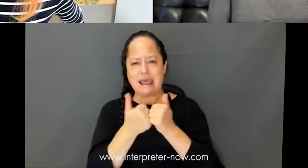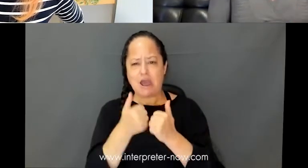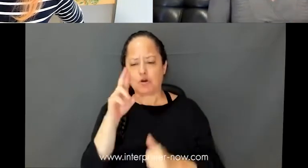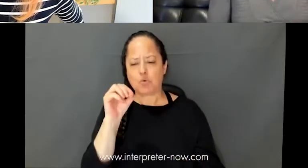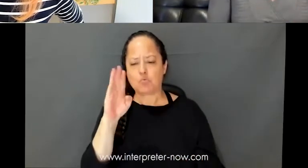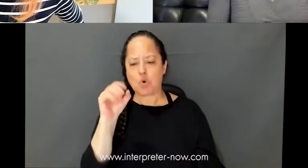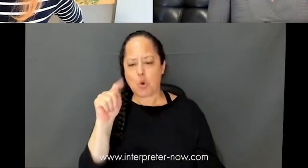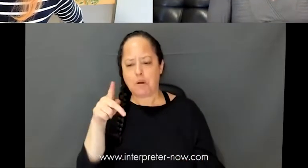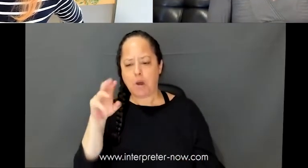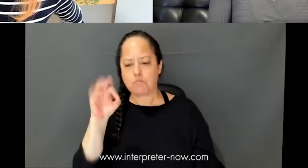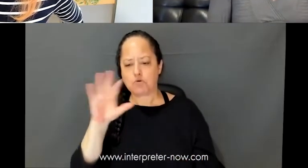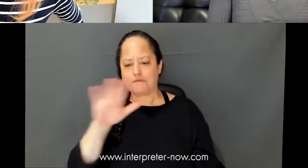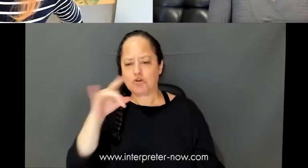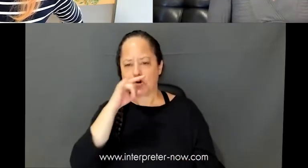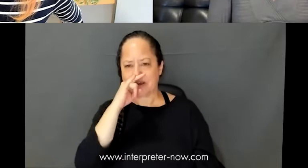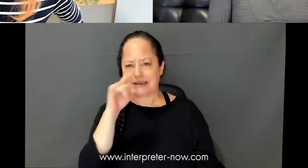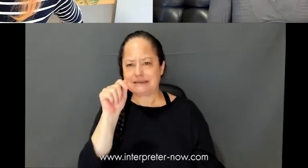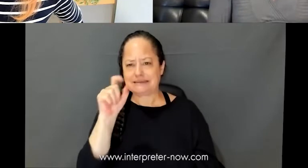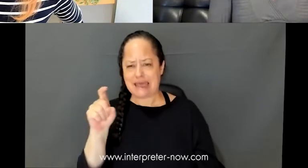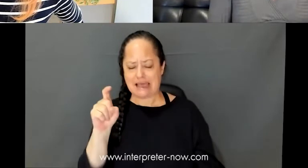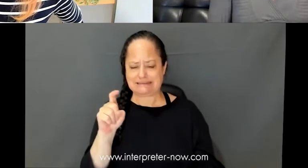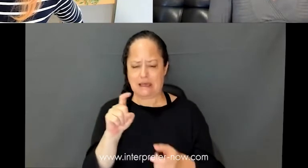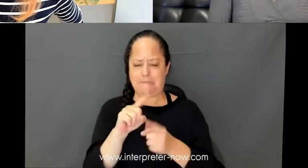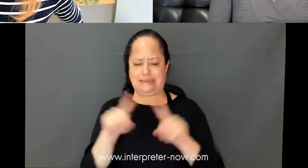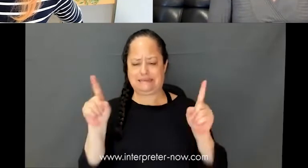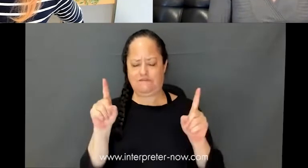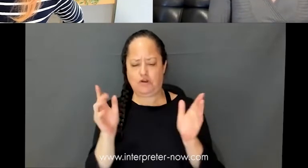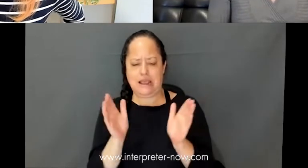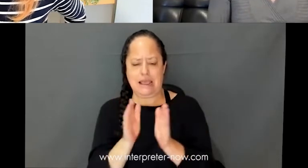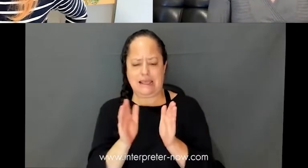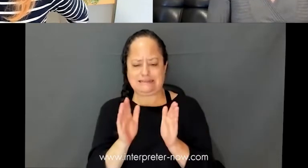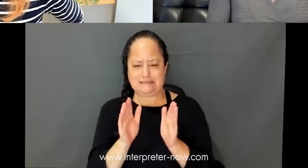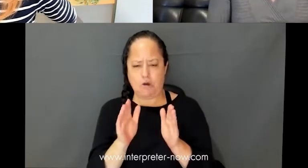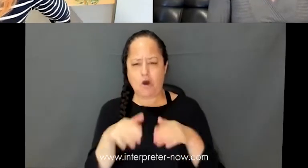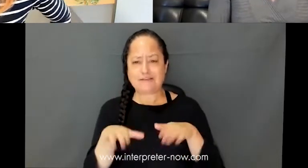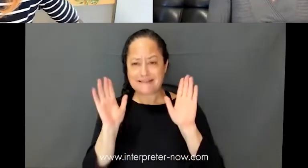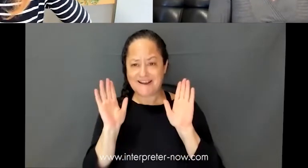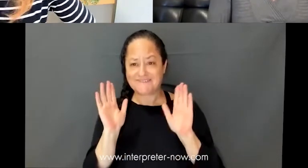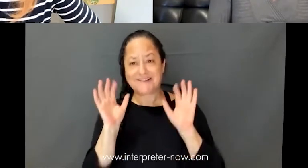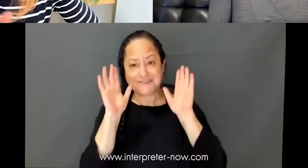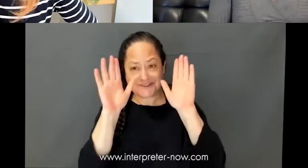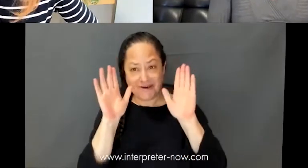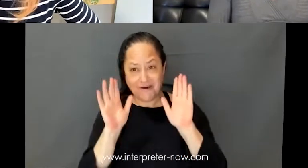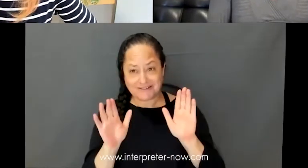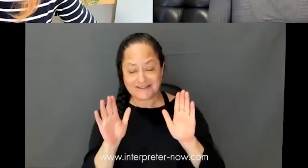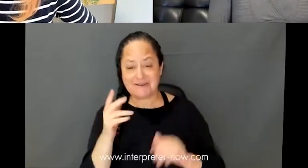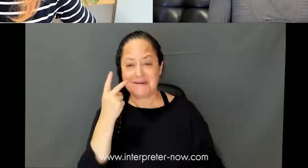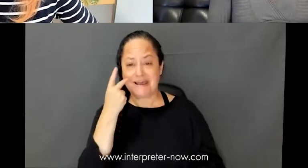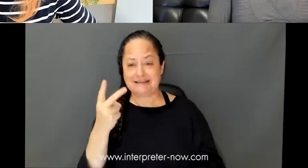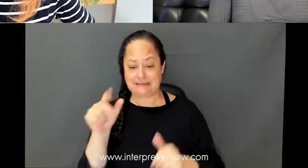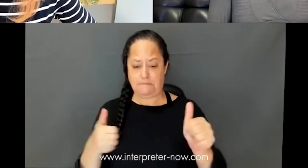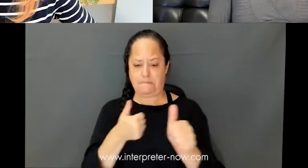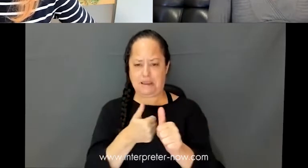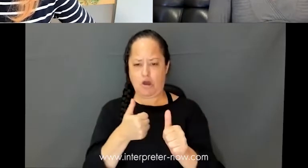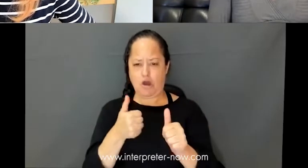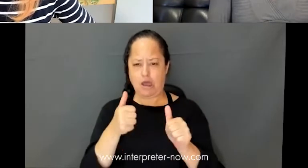The Tax on Being Different, and Small Sacrifices. Awesome. And also I see Beyond